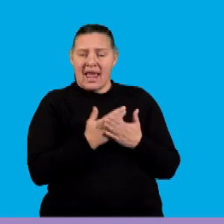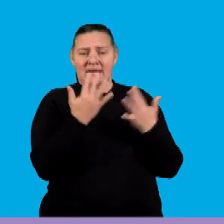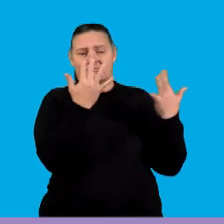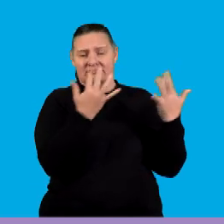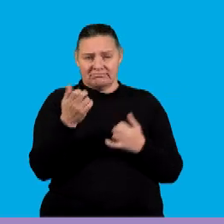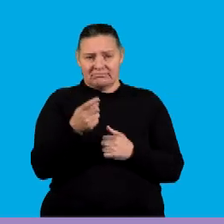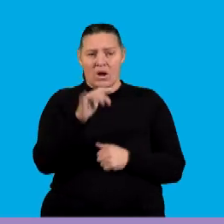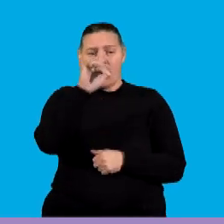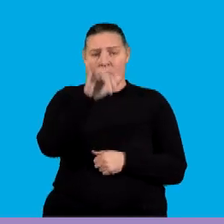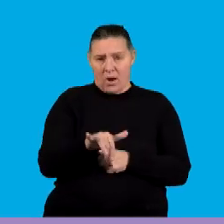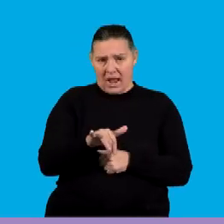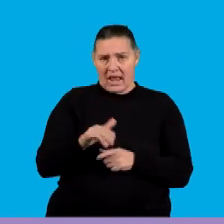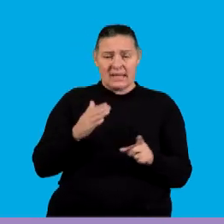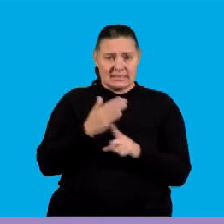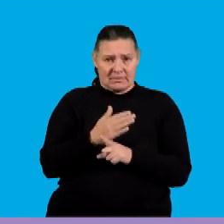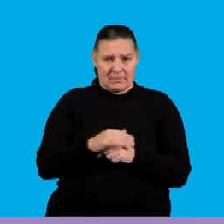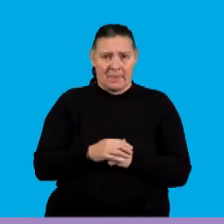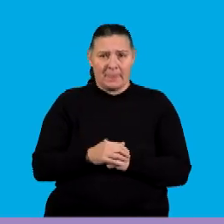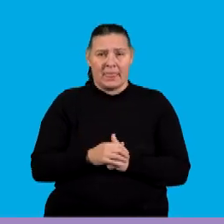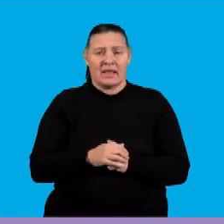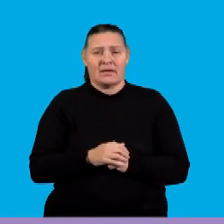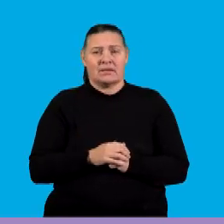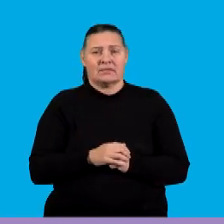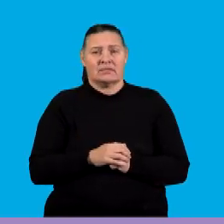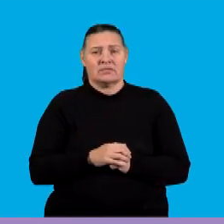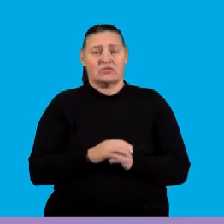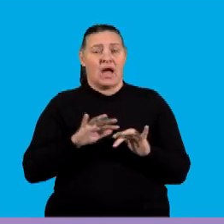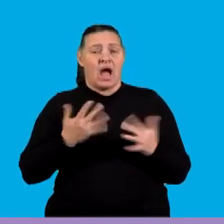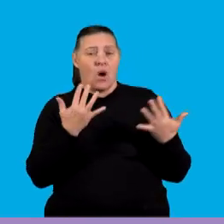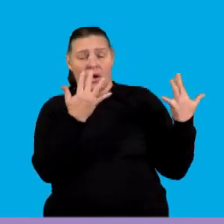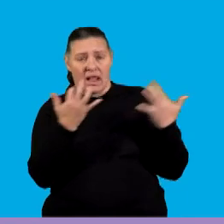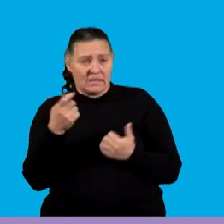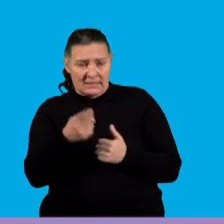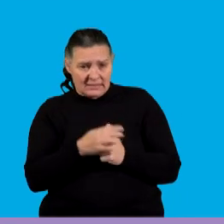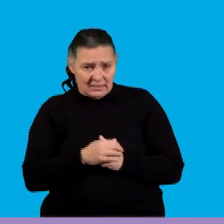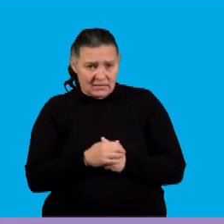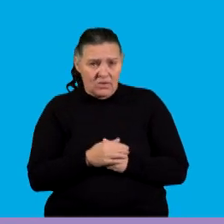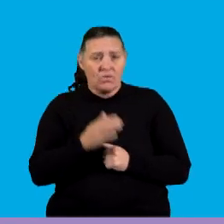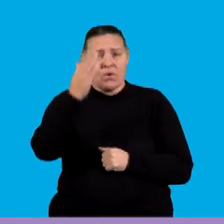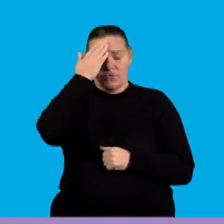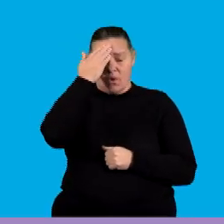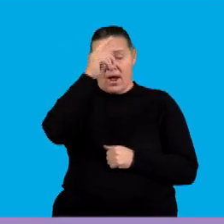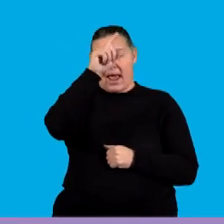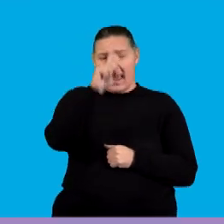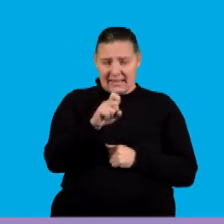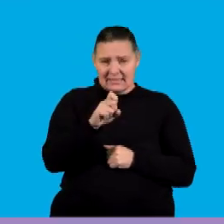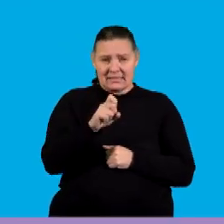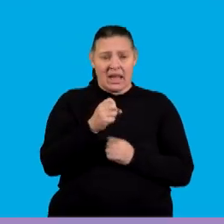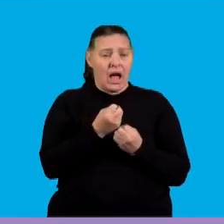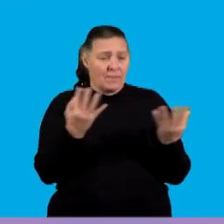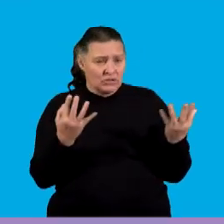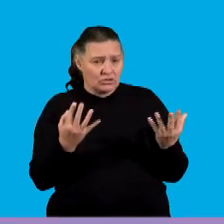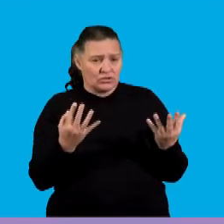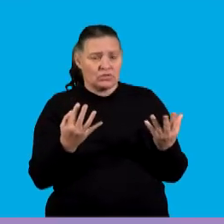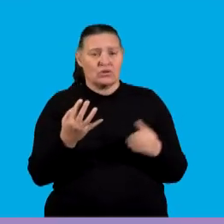can calculate the y-intercept as well. So how do we calculate the y-intercept? We know that x is